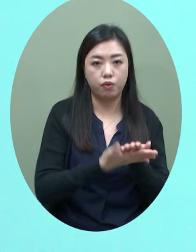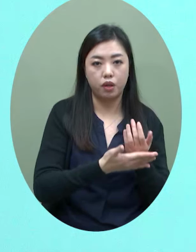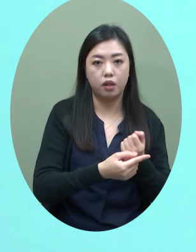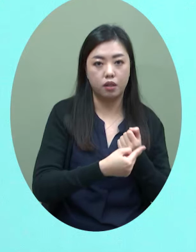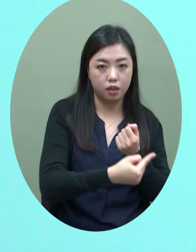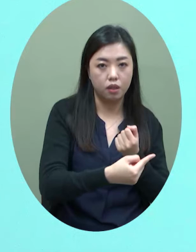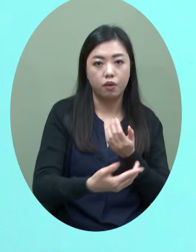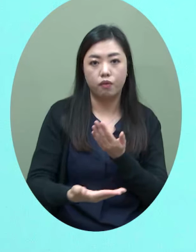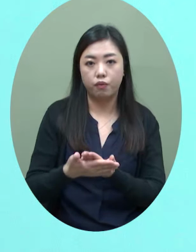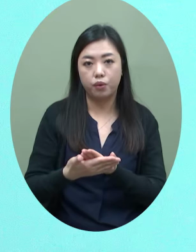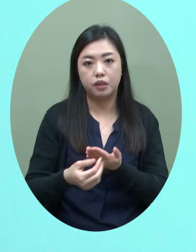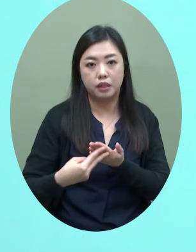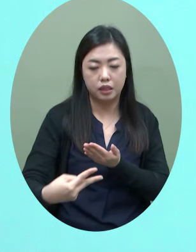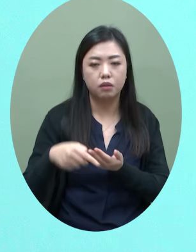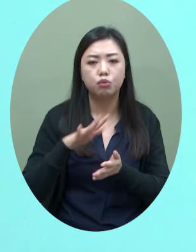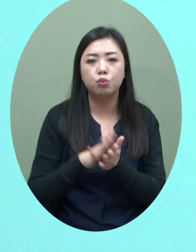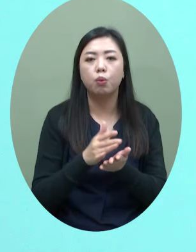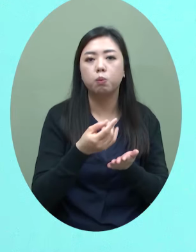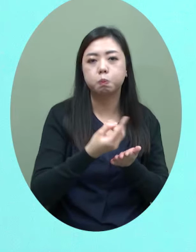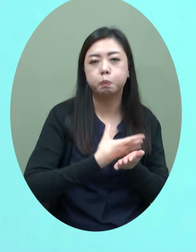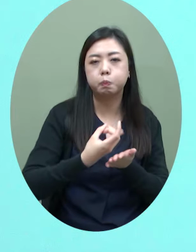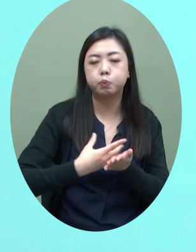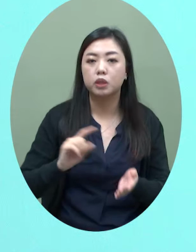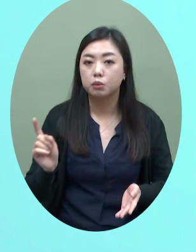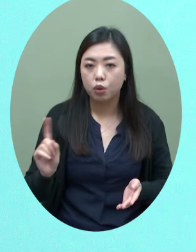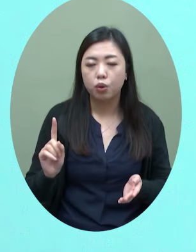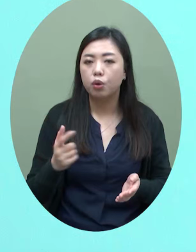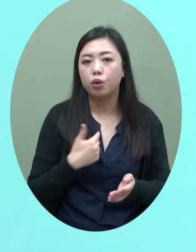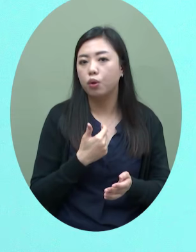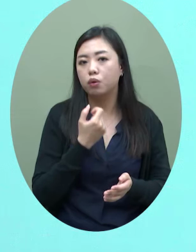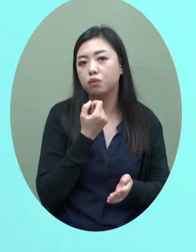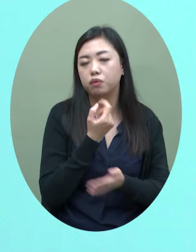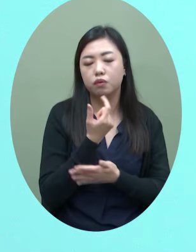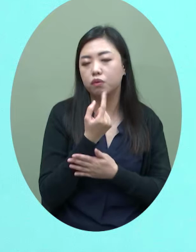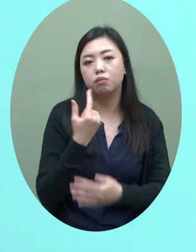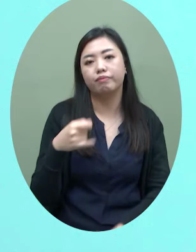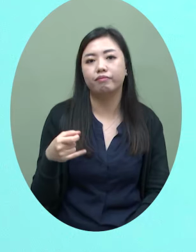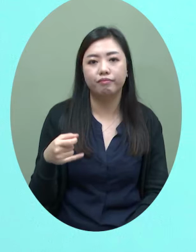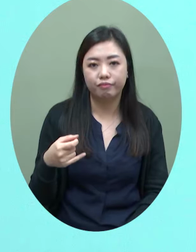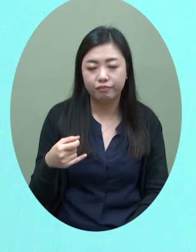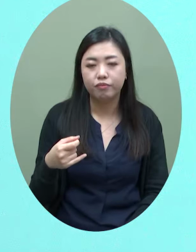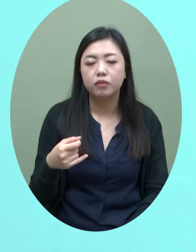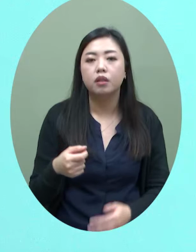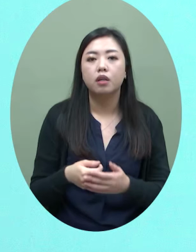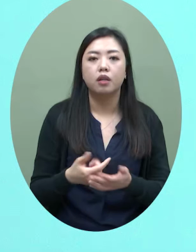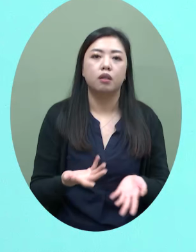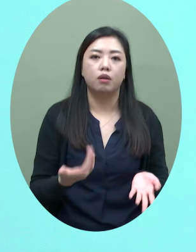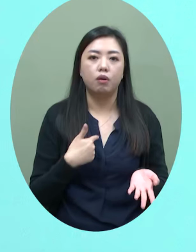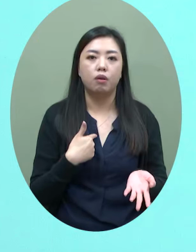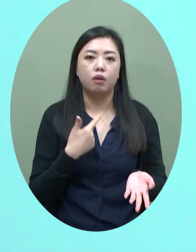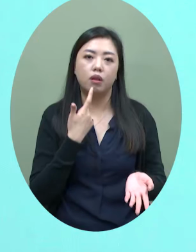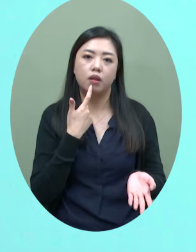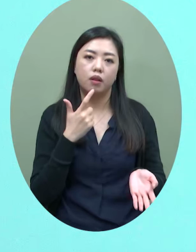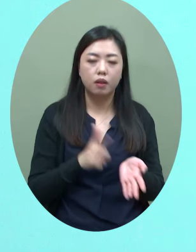Except to say that if you could look at the decision of the National People's Congress, there